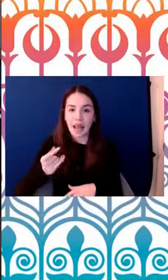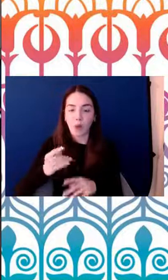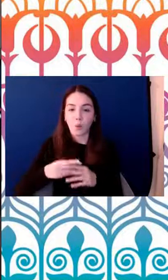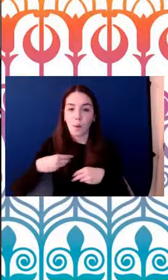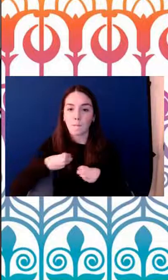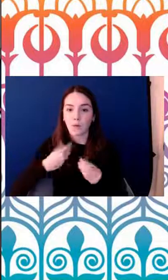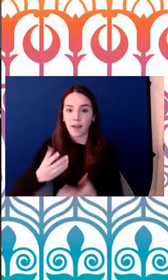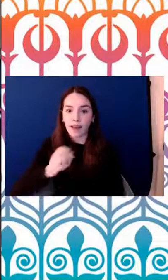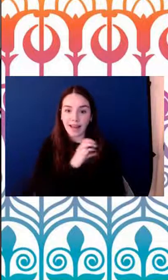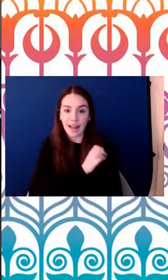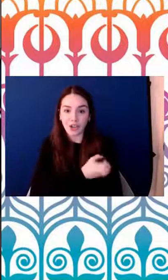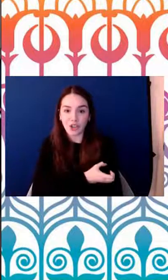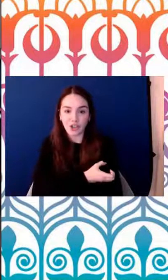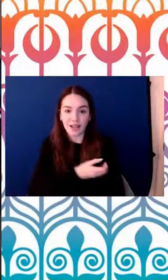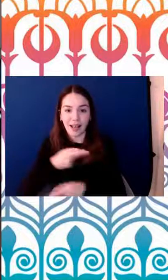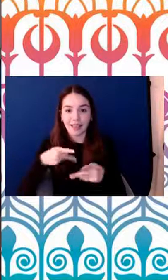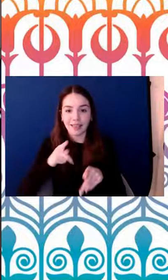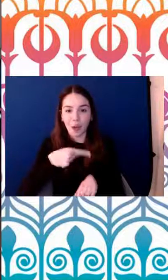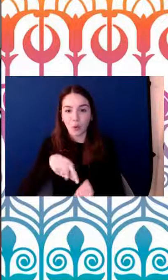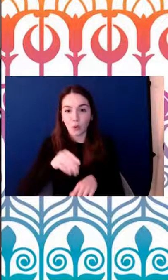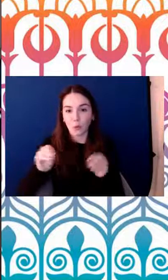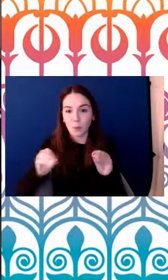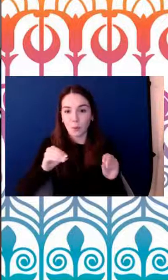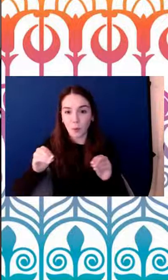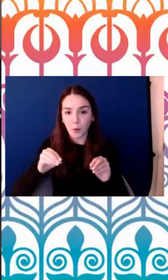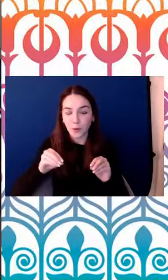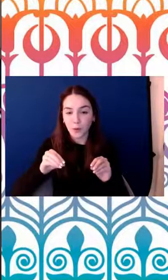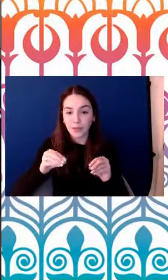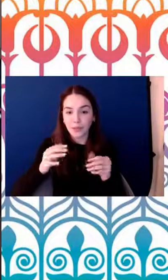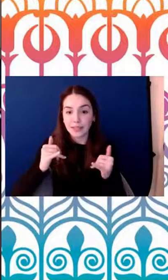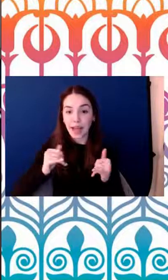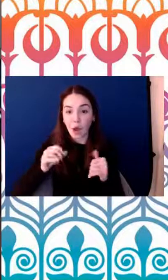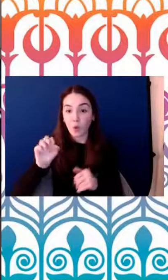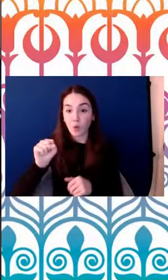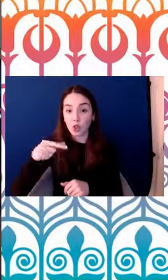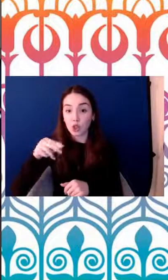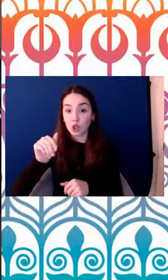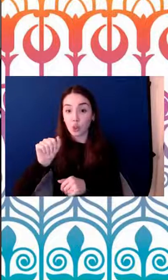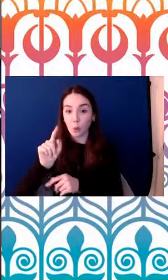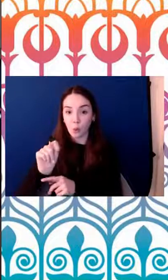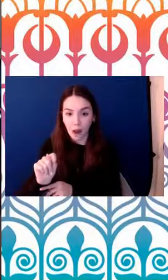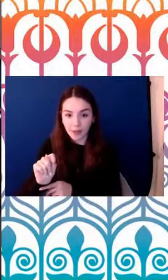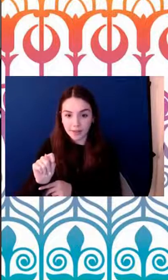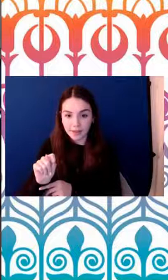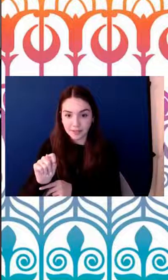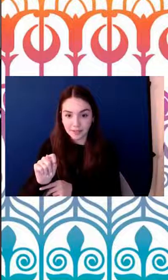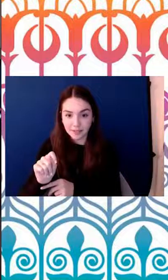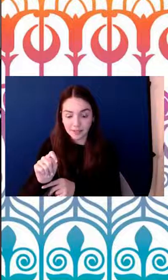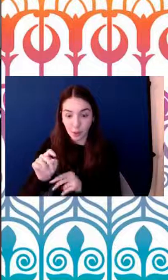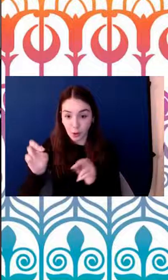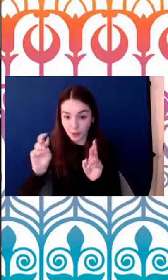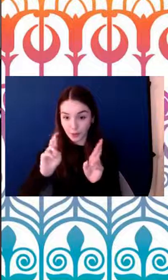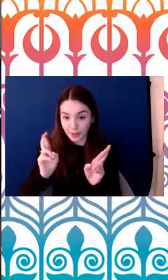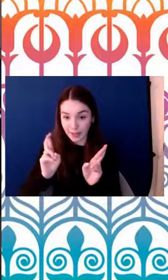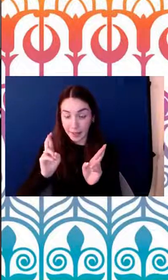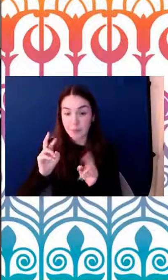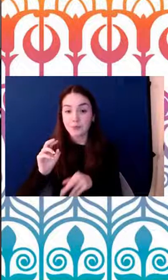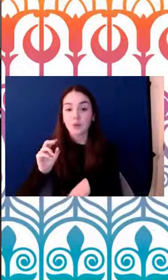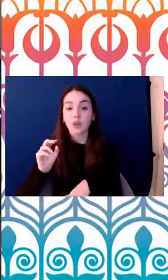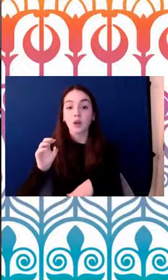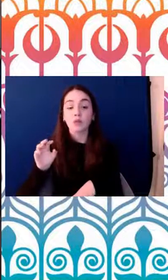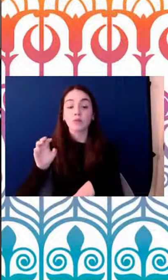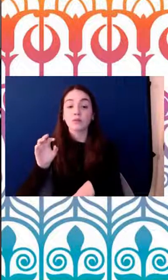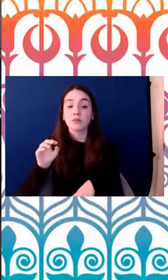to move. We are going to do squats. Are you ready? So put your